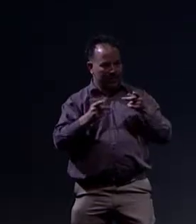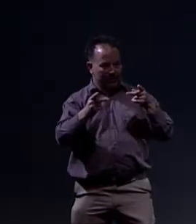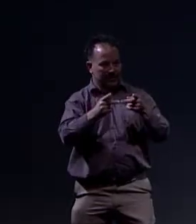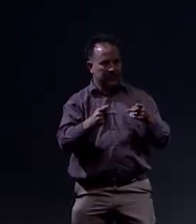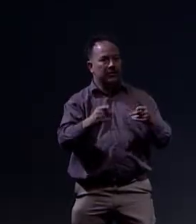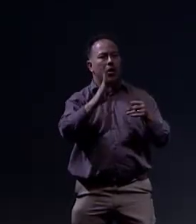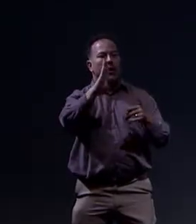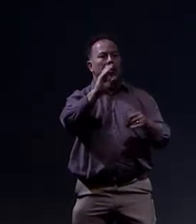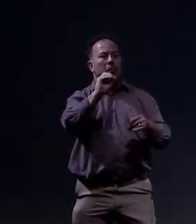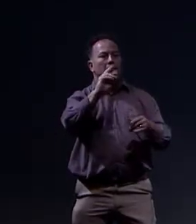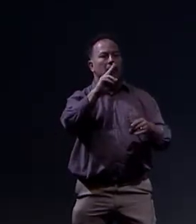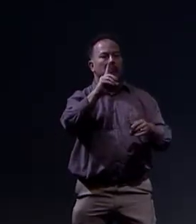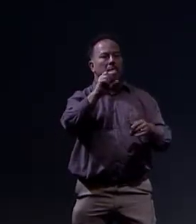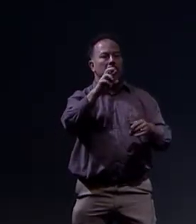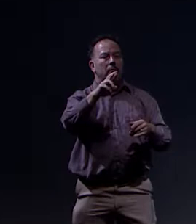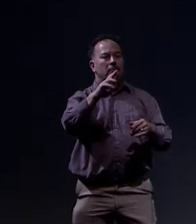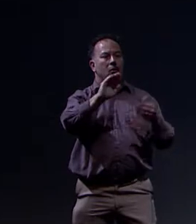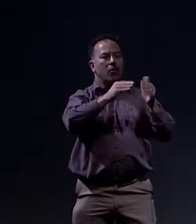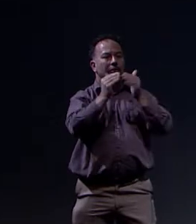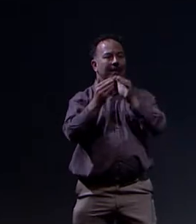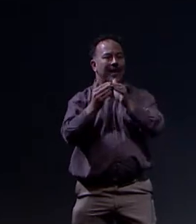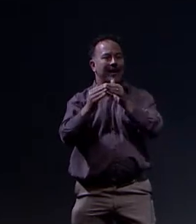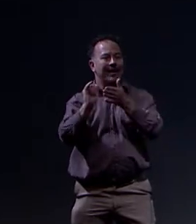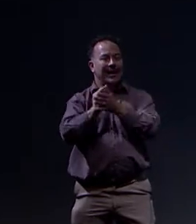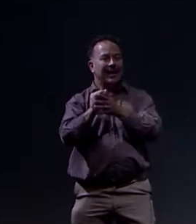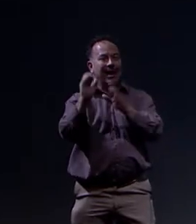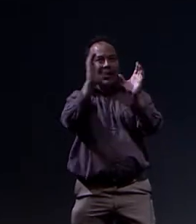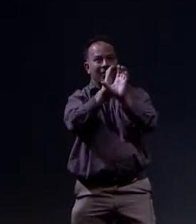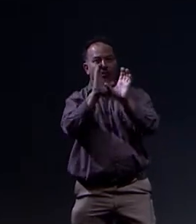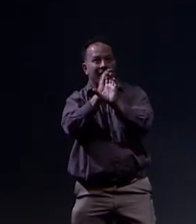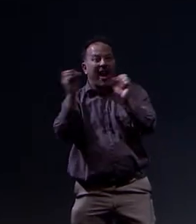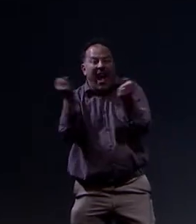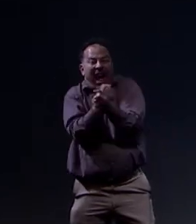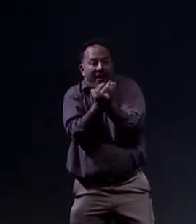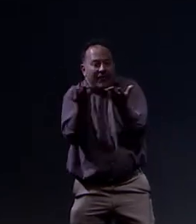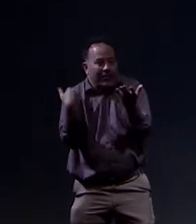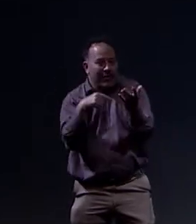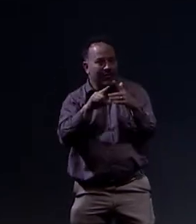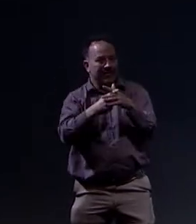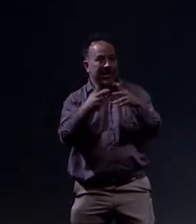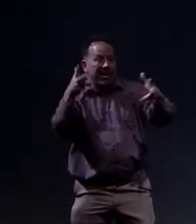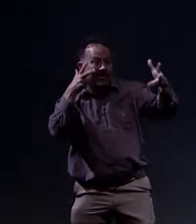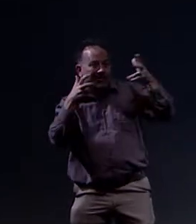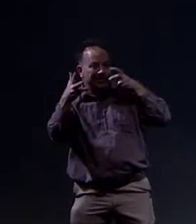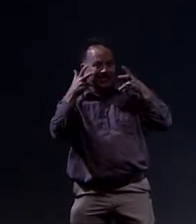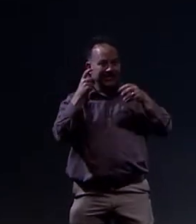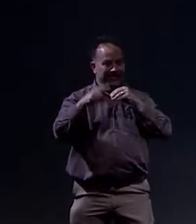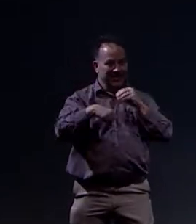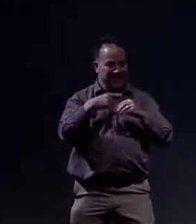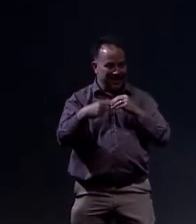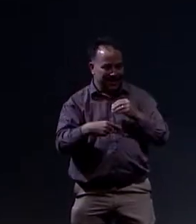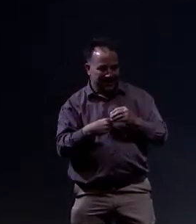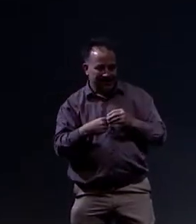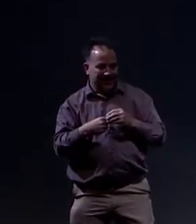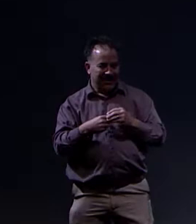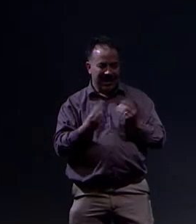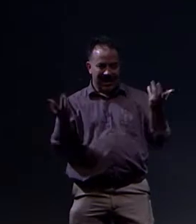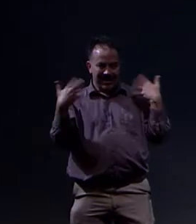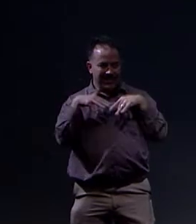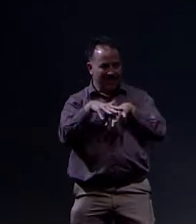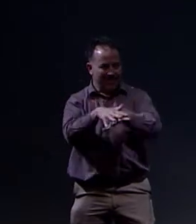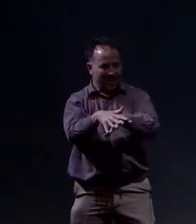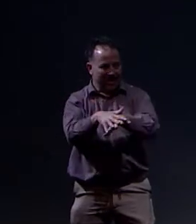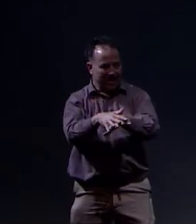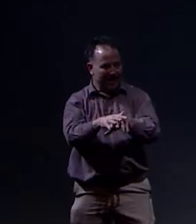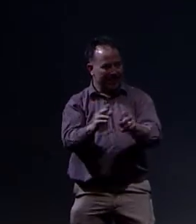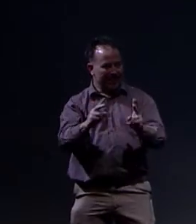Border Town. And it's an exploration of everything we've started to listen about and combined into